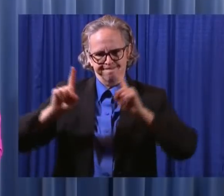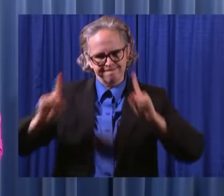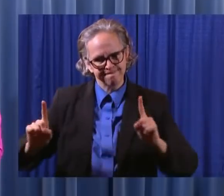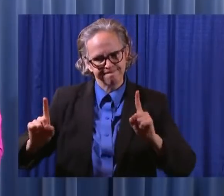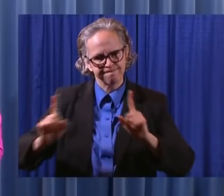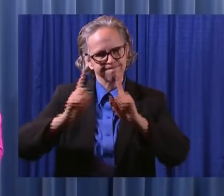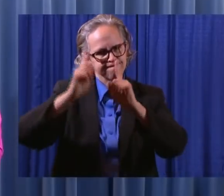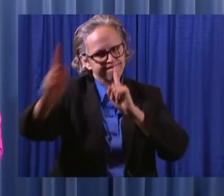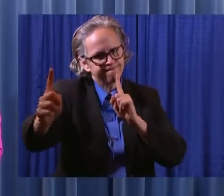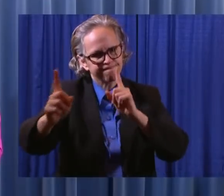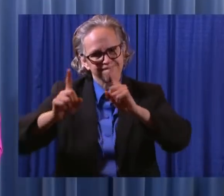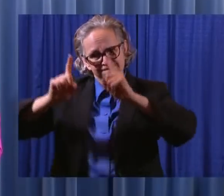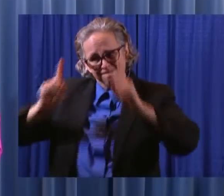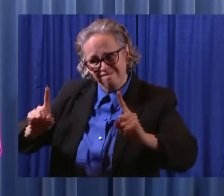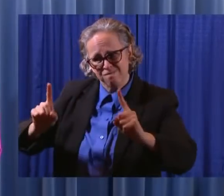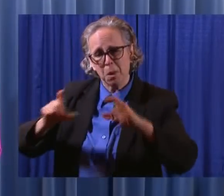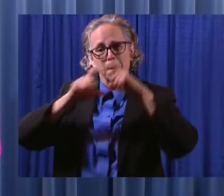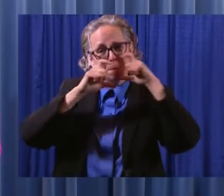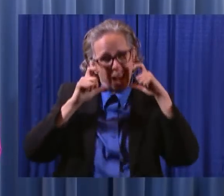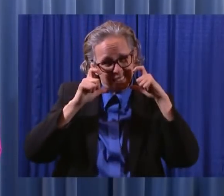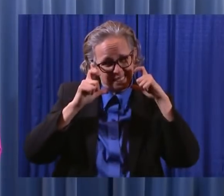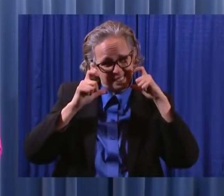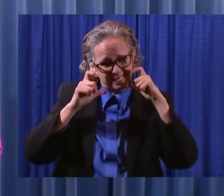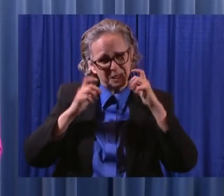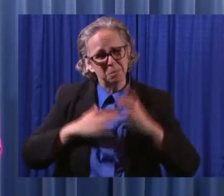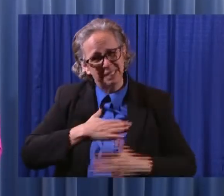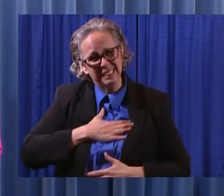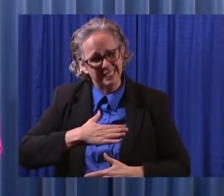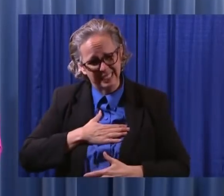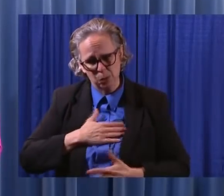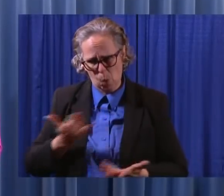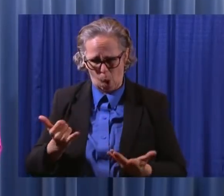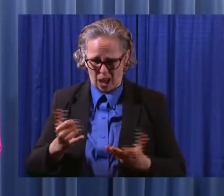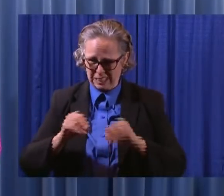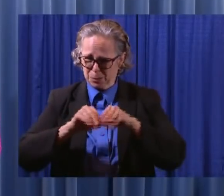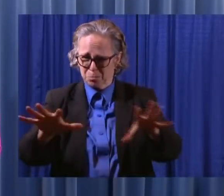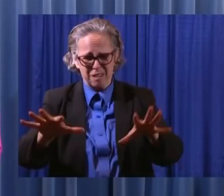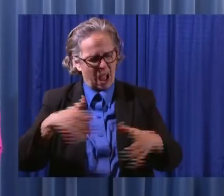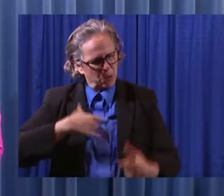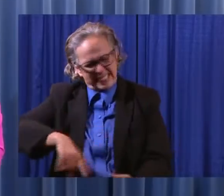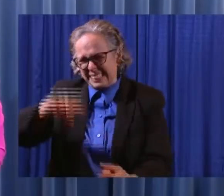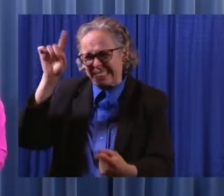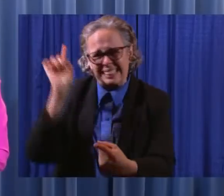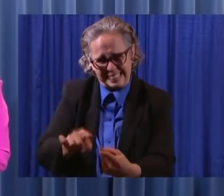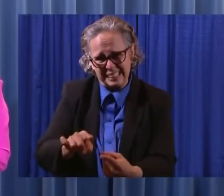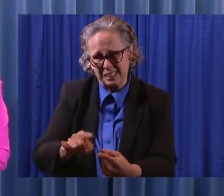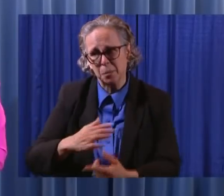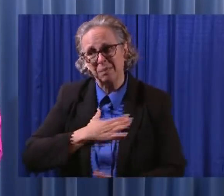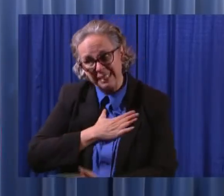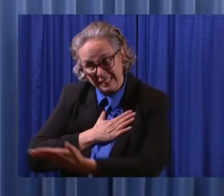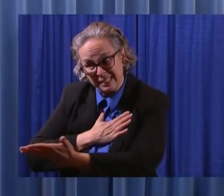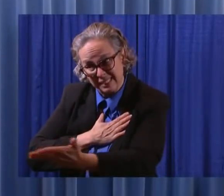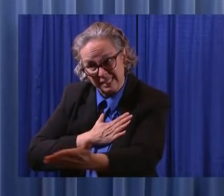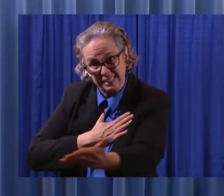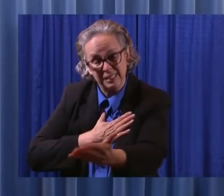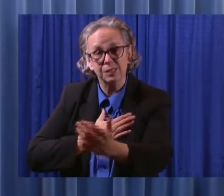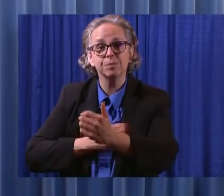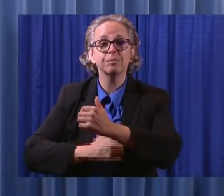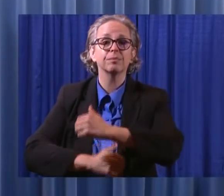everyone to do everything you can to slow down the spread of this virus. And we would ask you to do that.